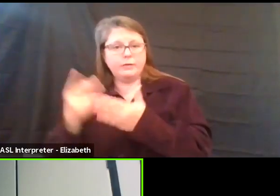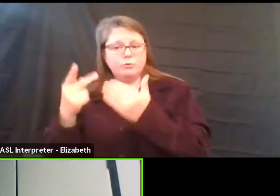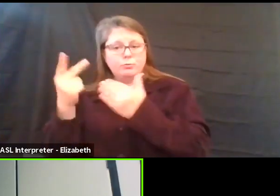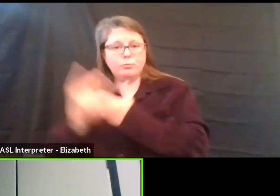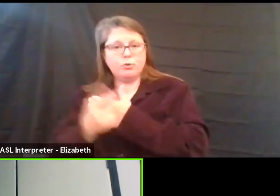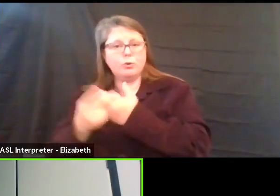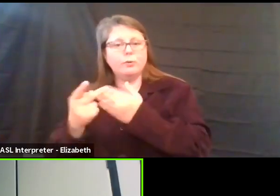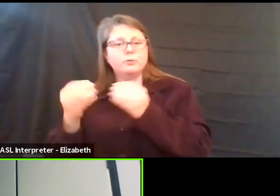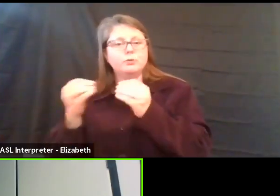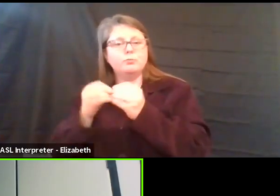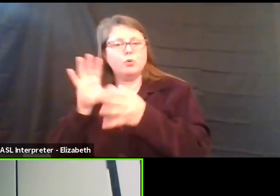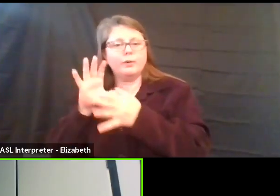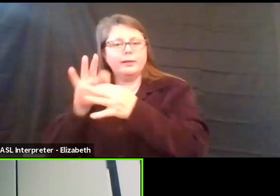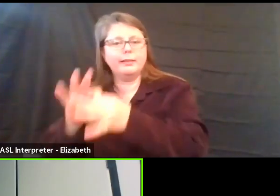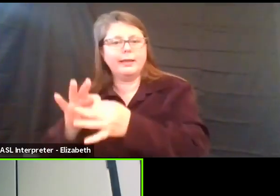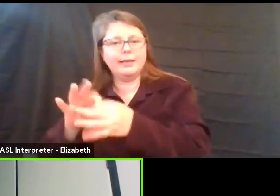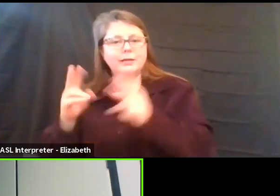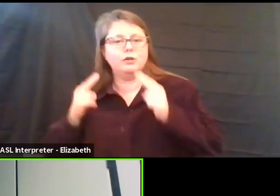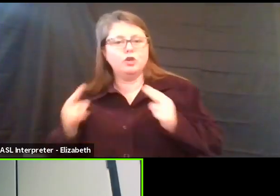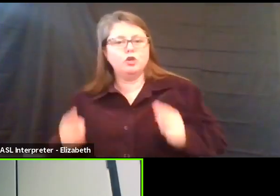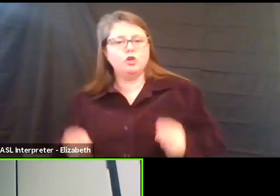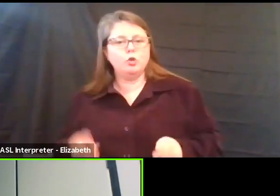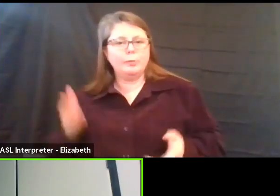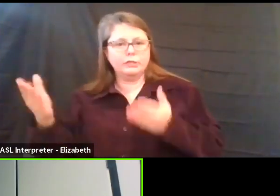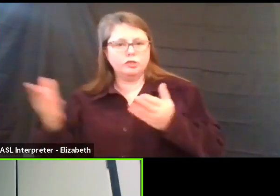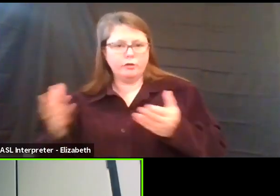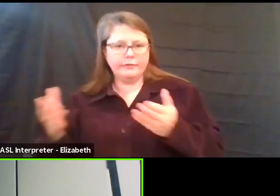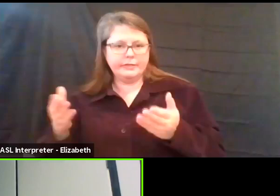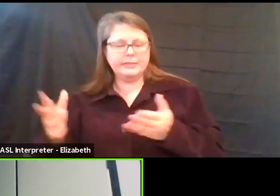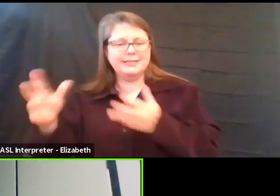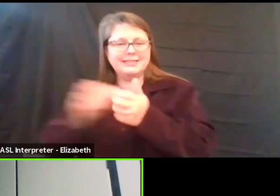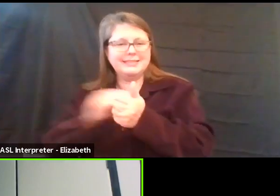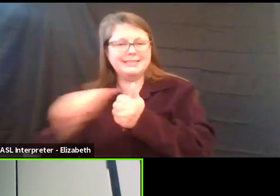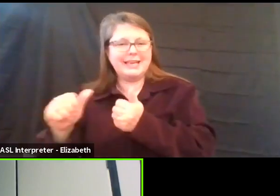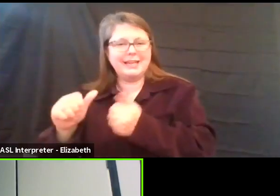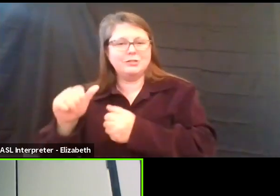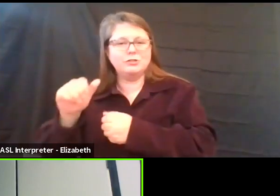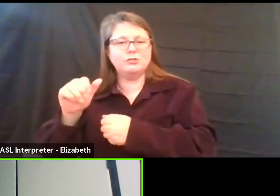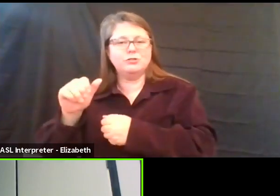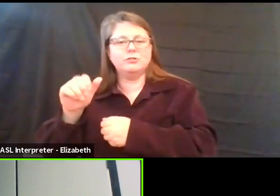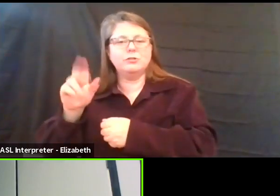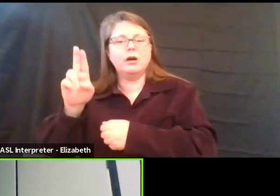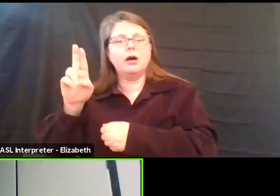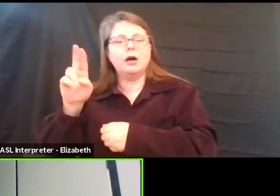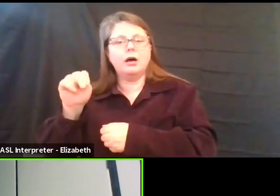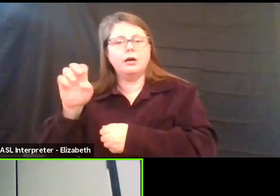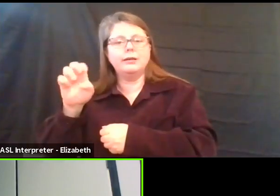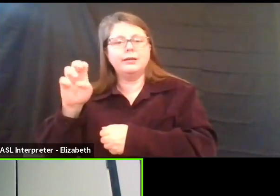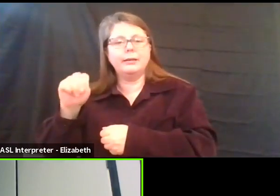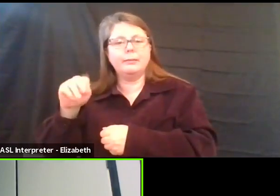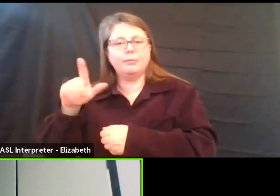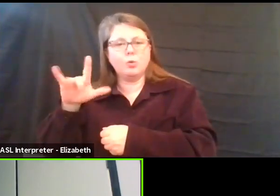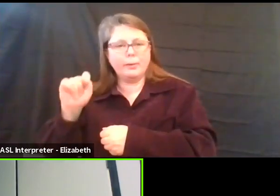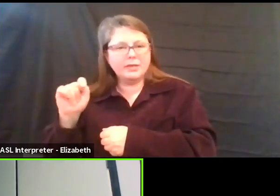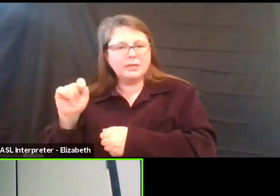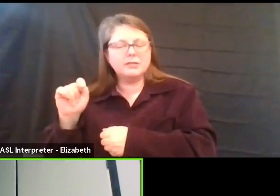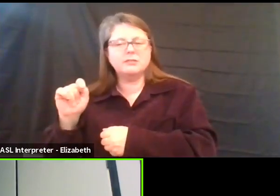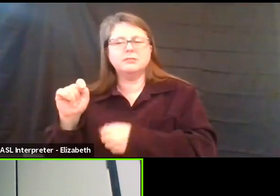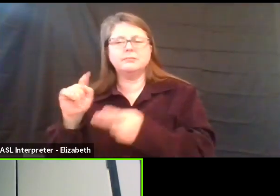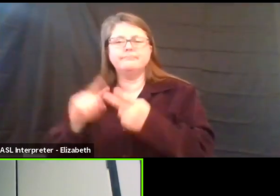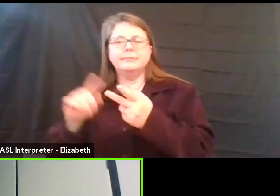like disaster unemployment, disaster legal services, crisis counseling program, and disaster case